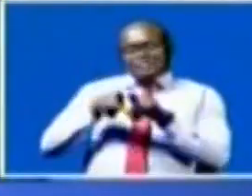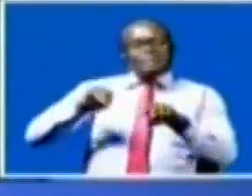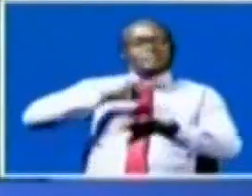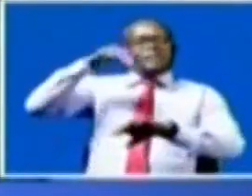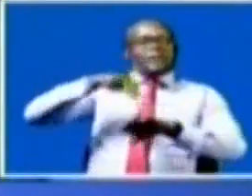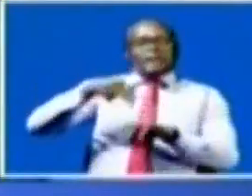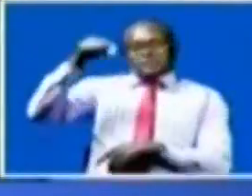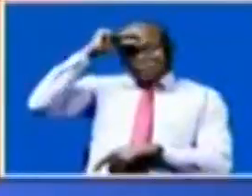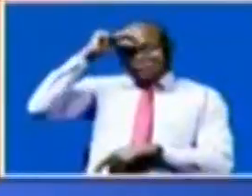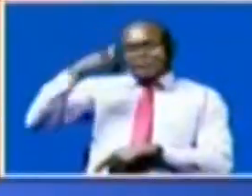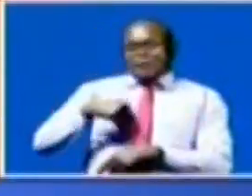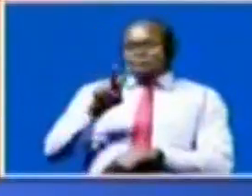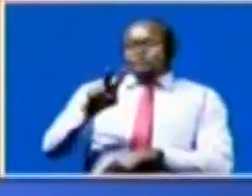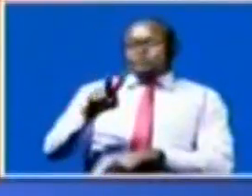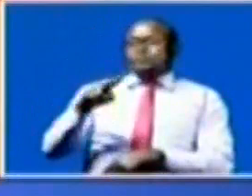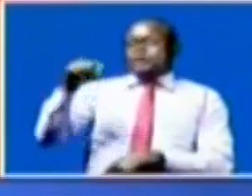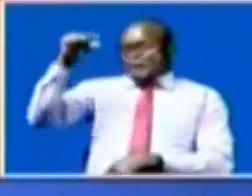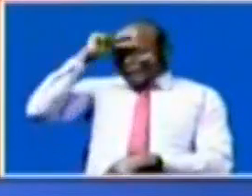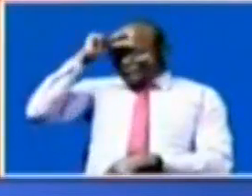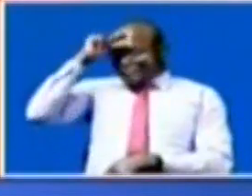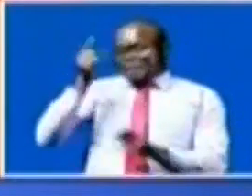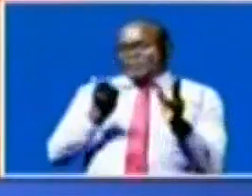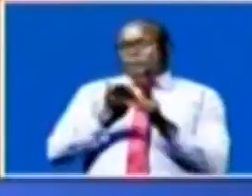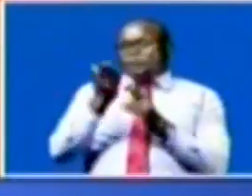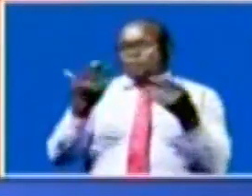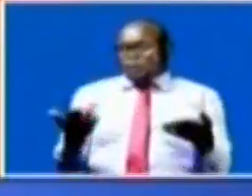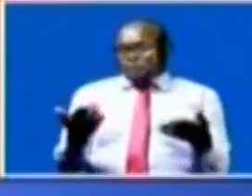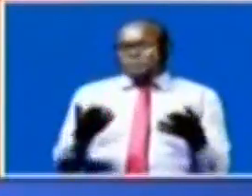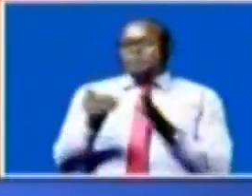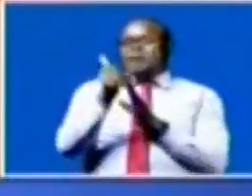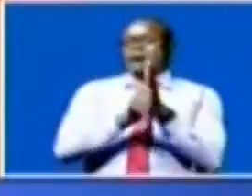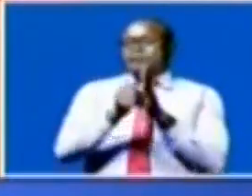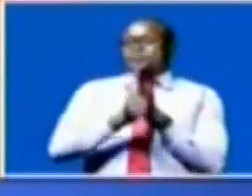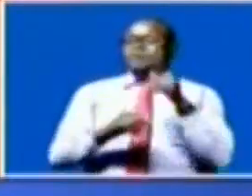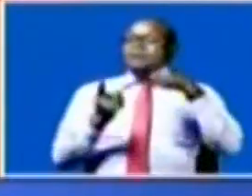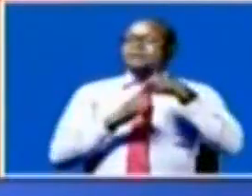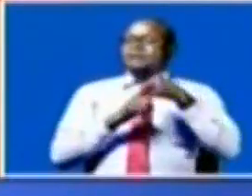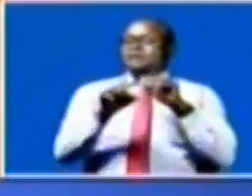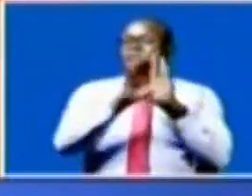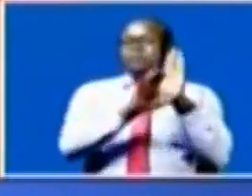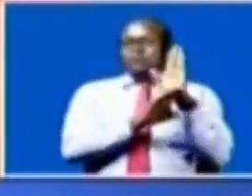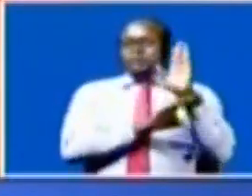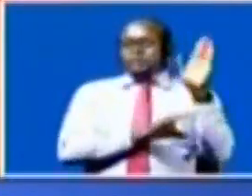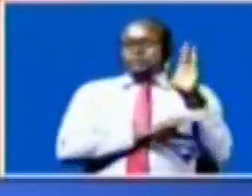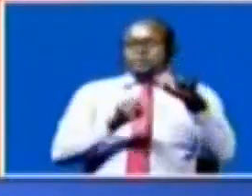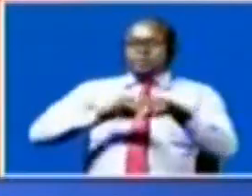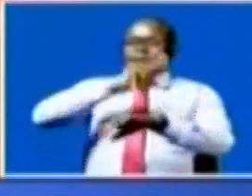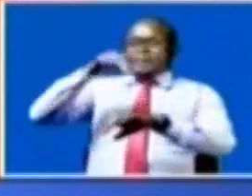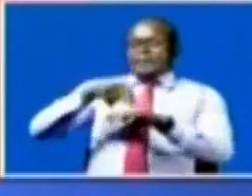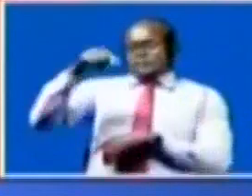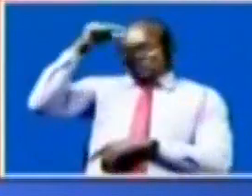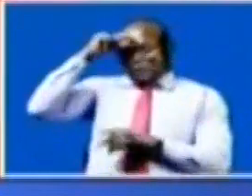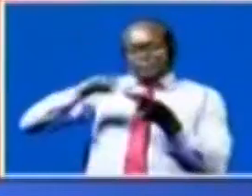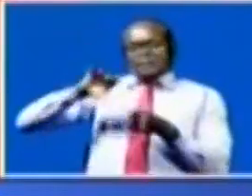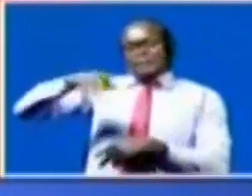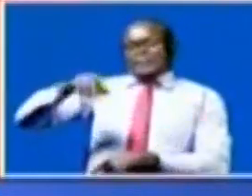government. We have two governments according to Article 6 of the Constitution. The national government, the